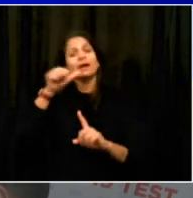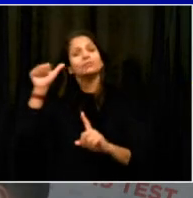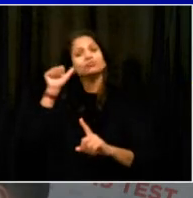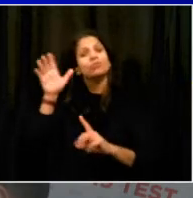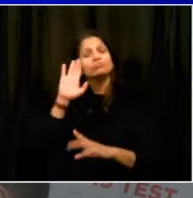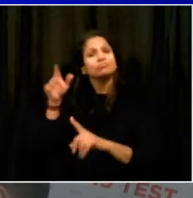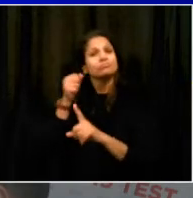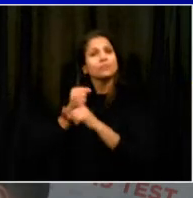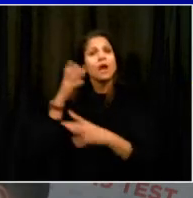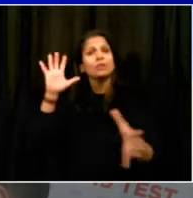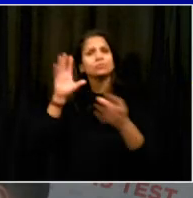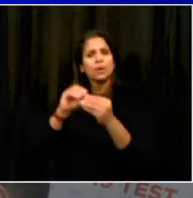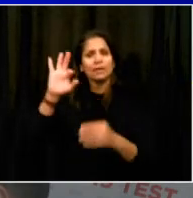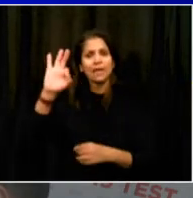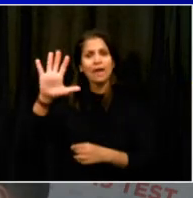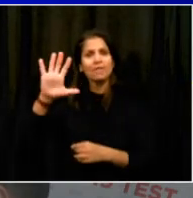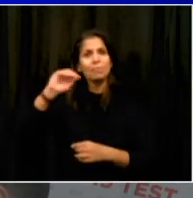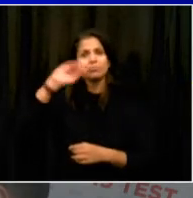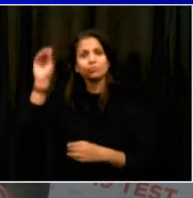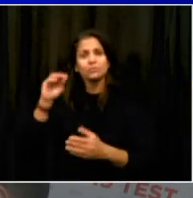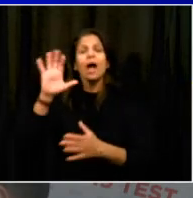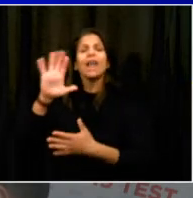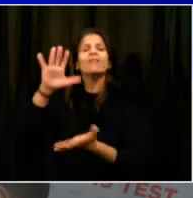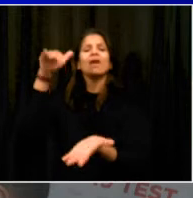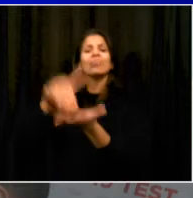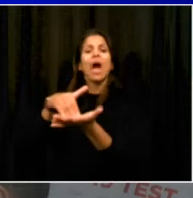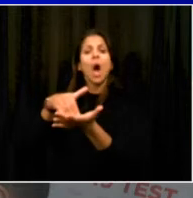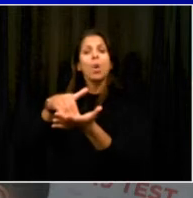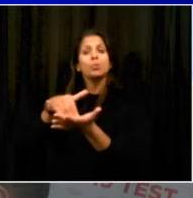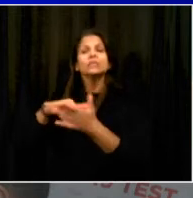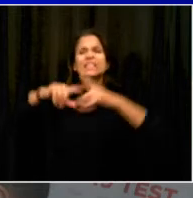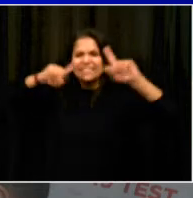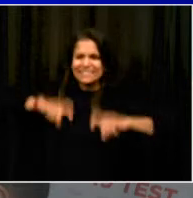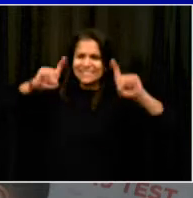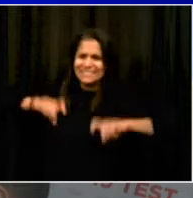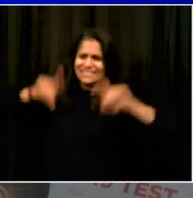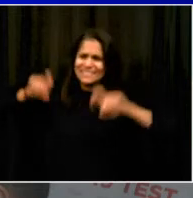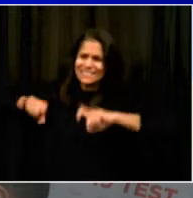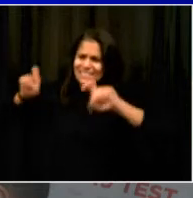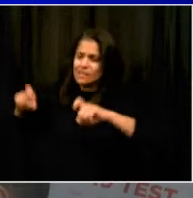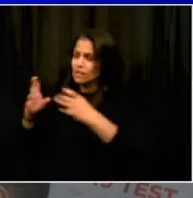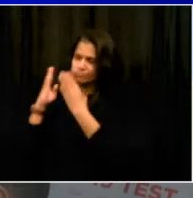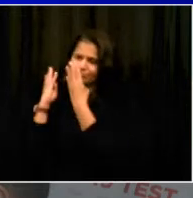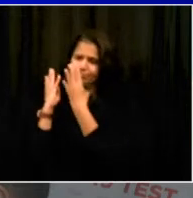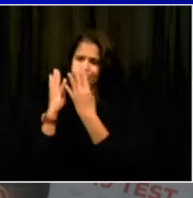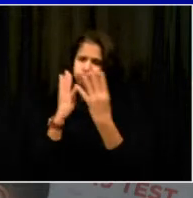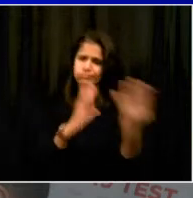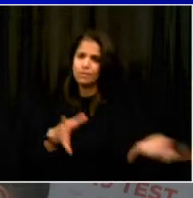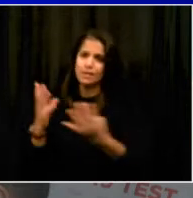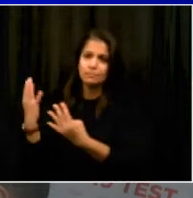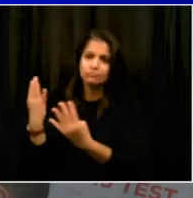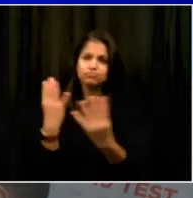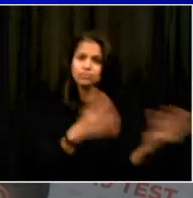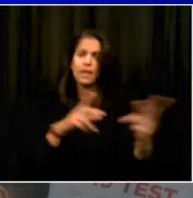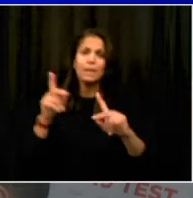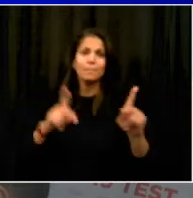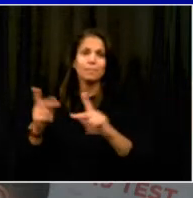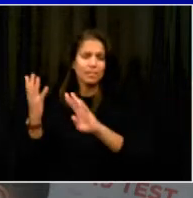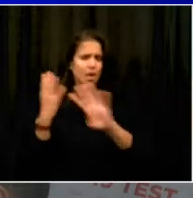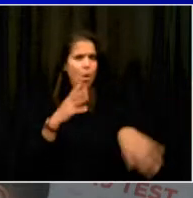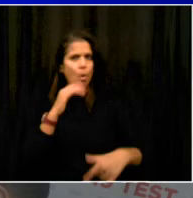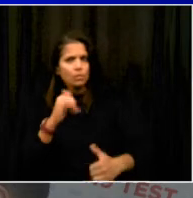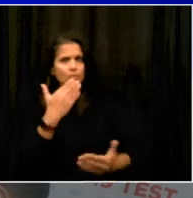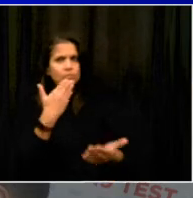the spread of the virus. Now, even though we're seeing a rise in the number of new cases every day, Our contact tracing system is